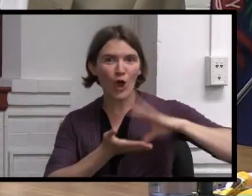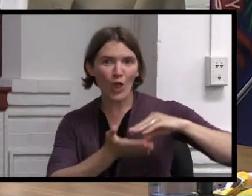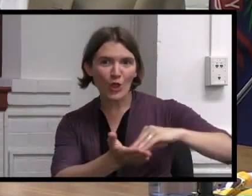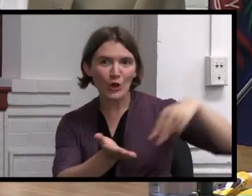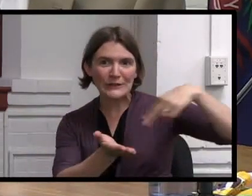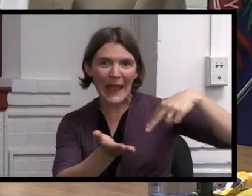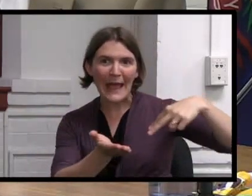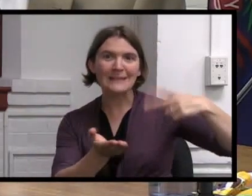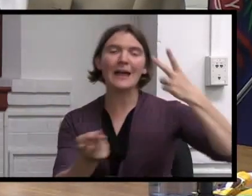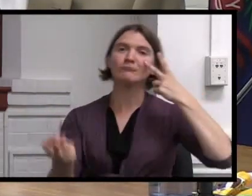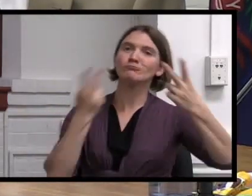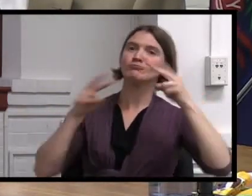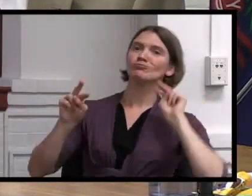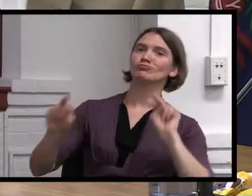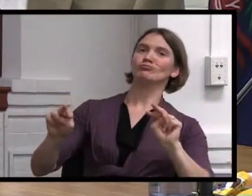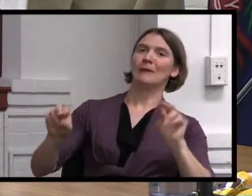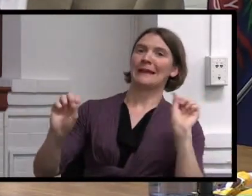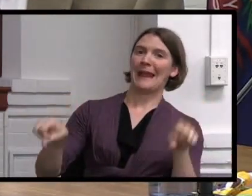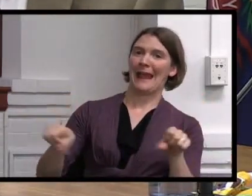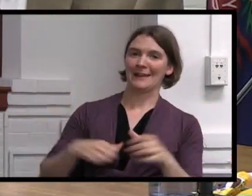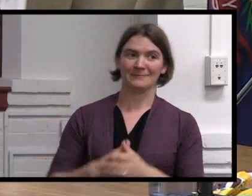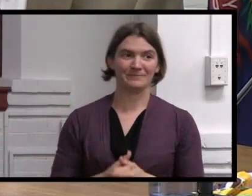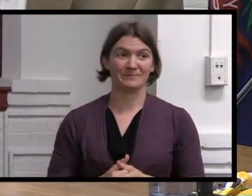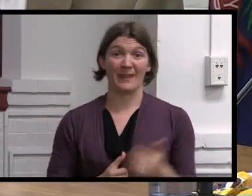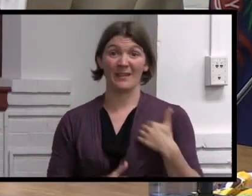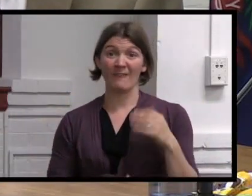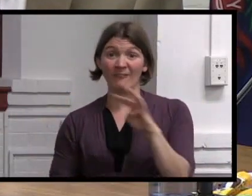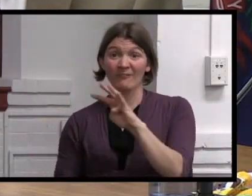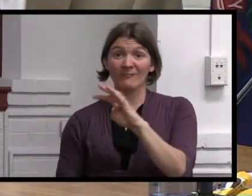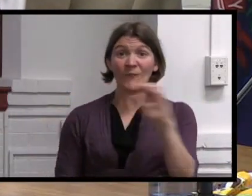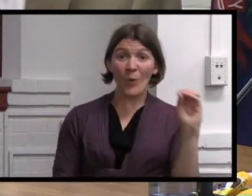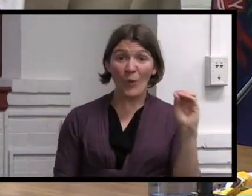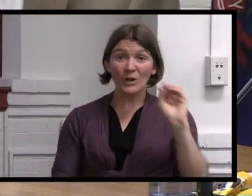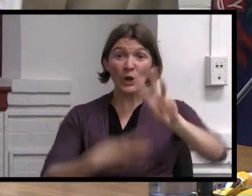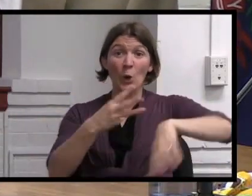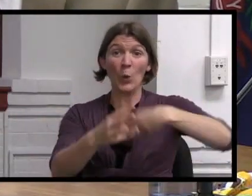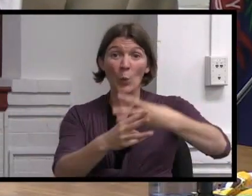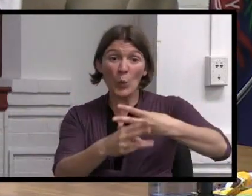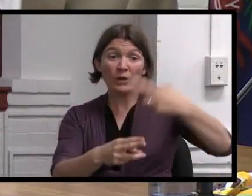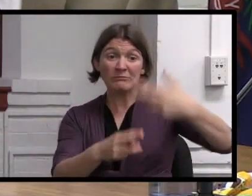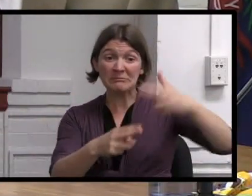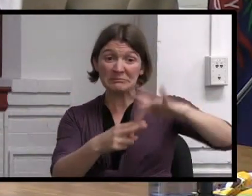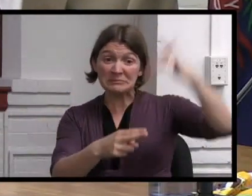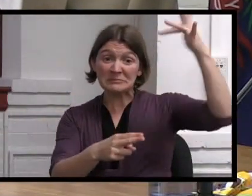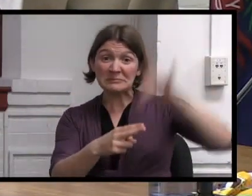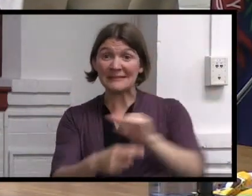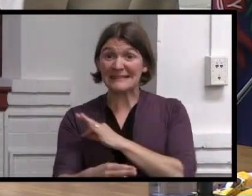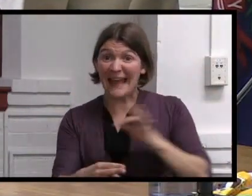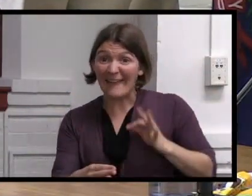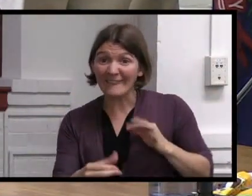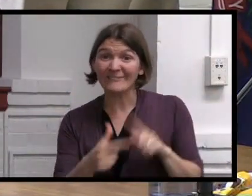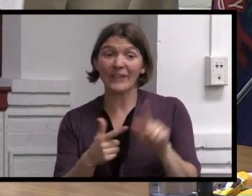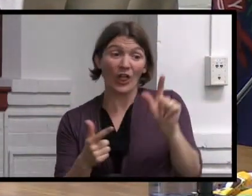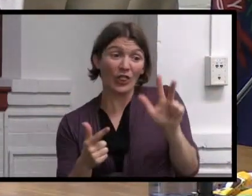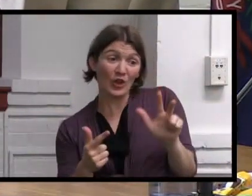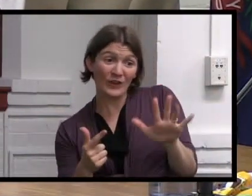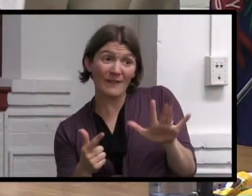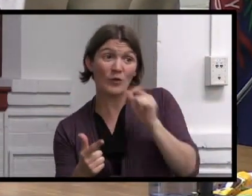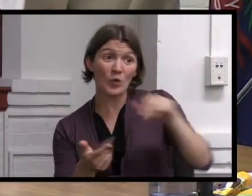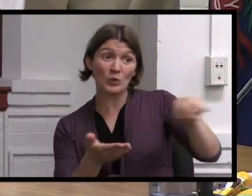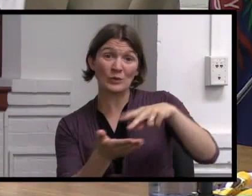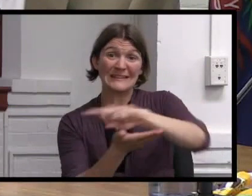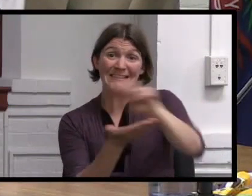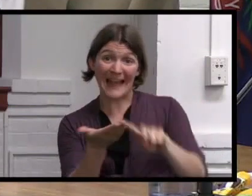and exhibition, with 40 world-renowned faculty, 35